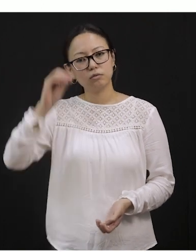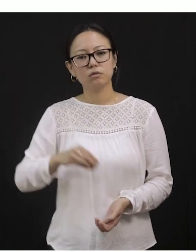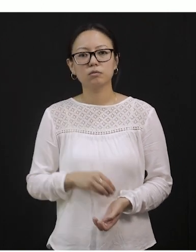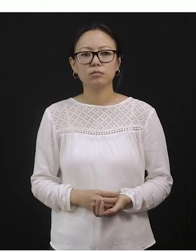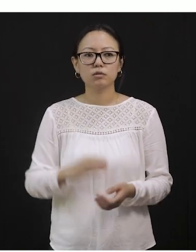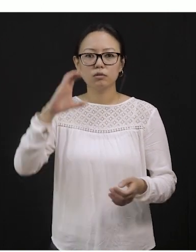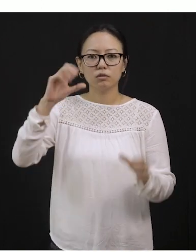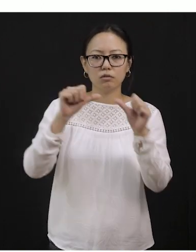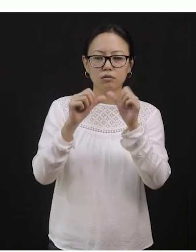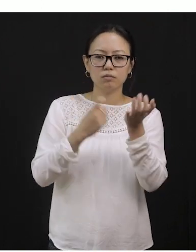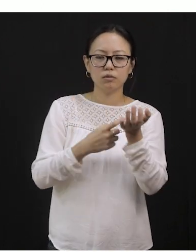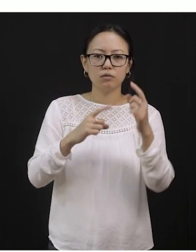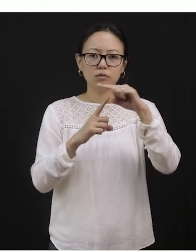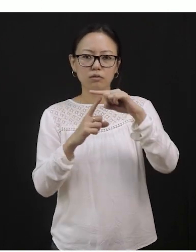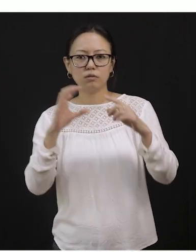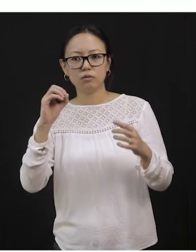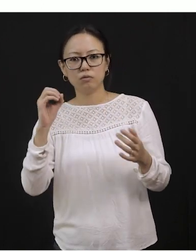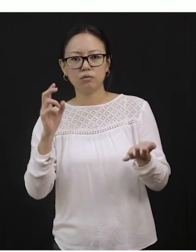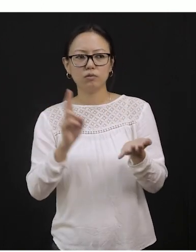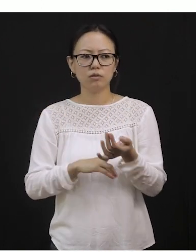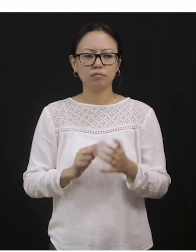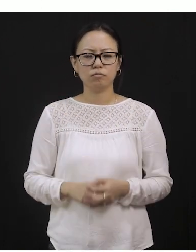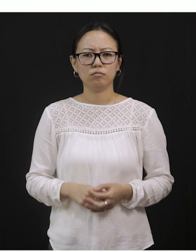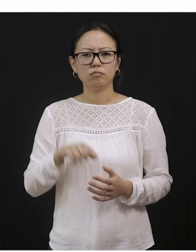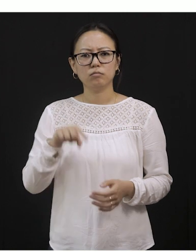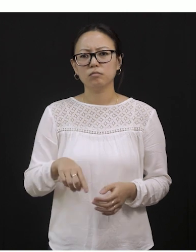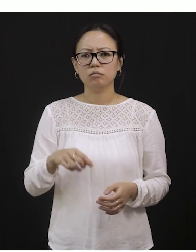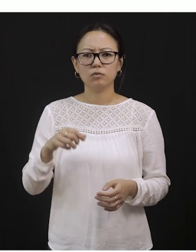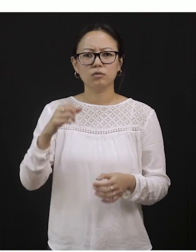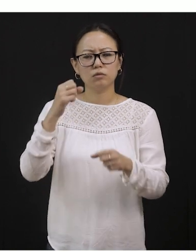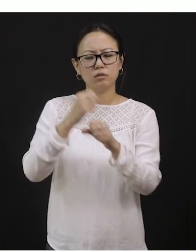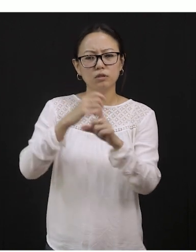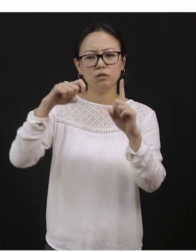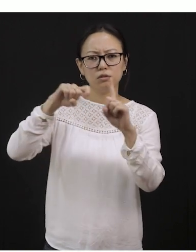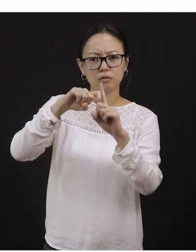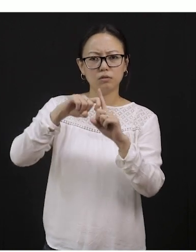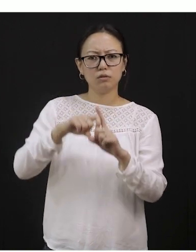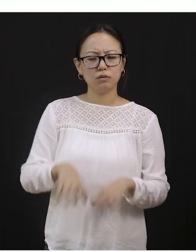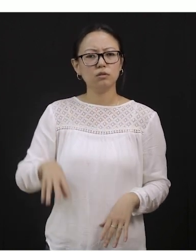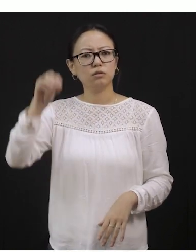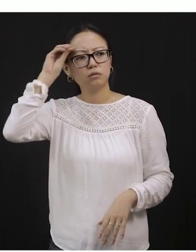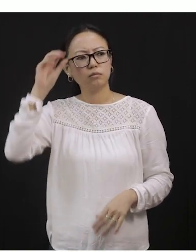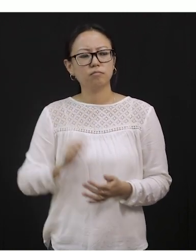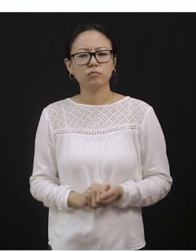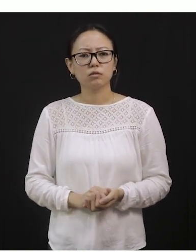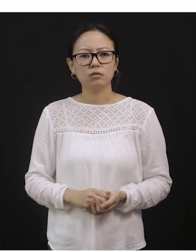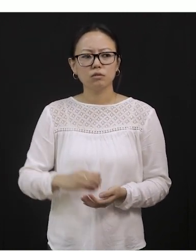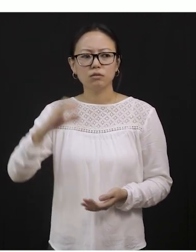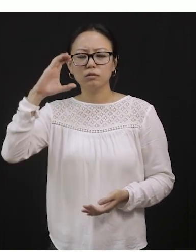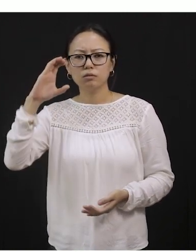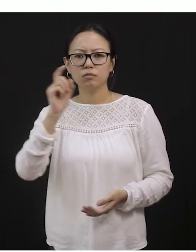so today also we're going to learn about general knowledge, and the chapter is 11 and the topic is